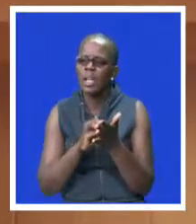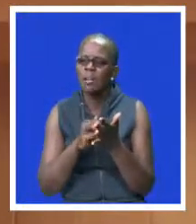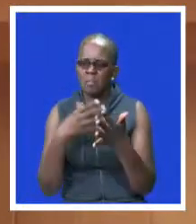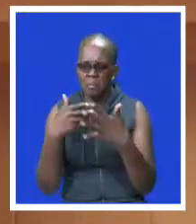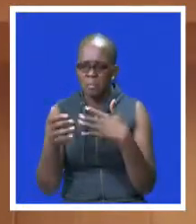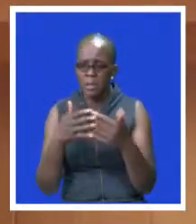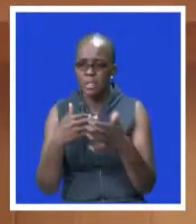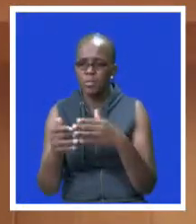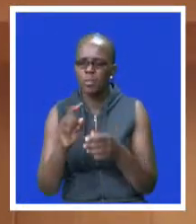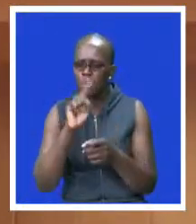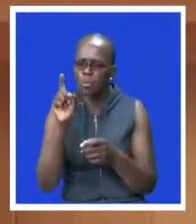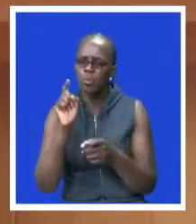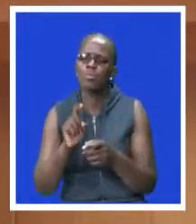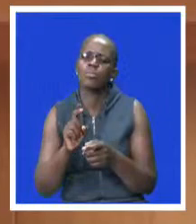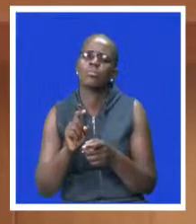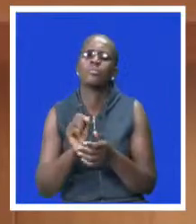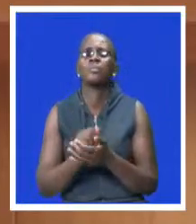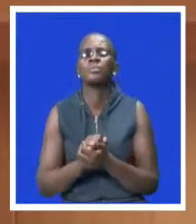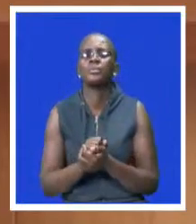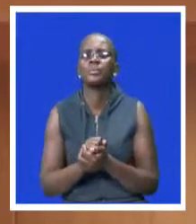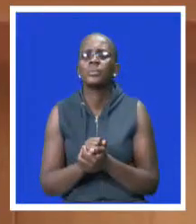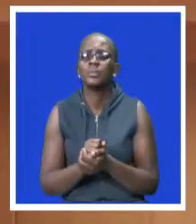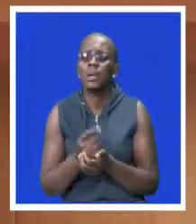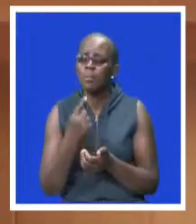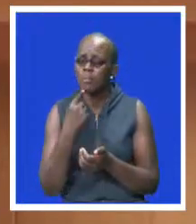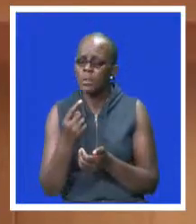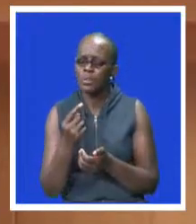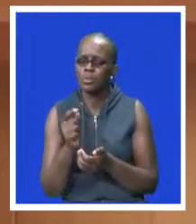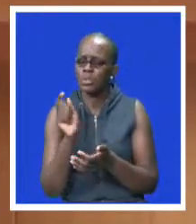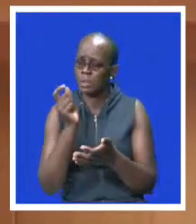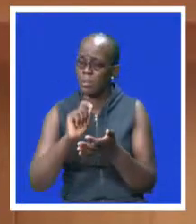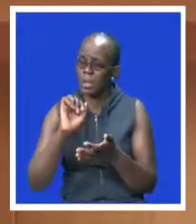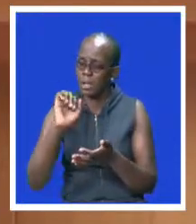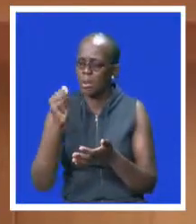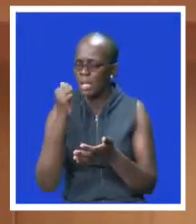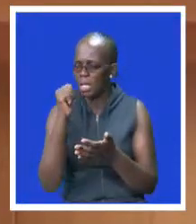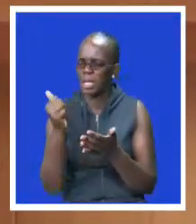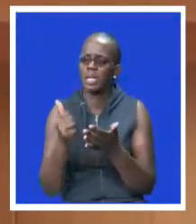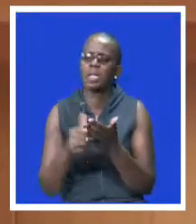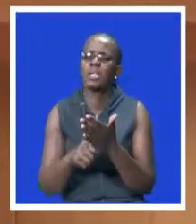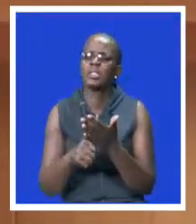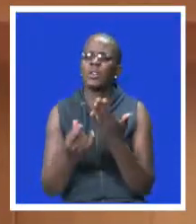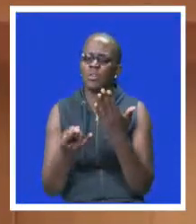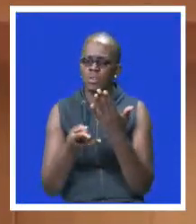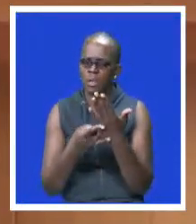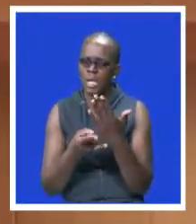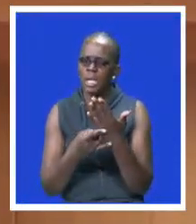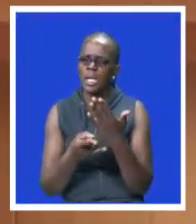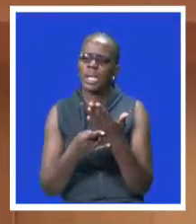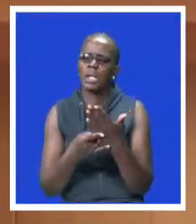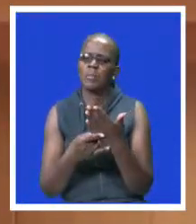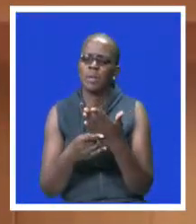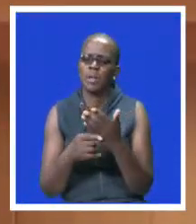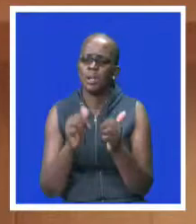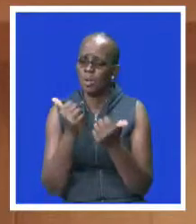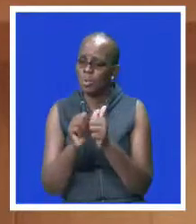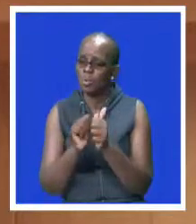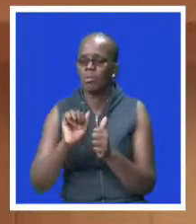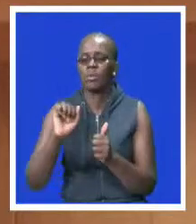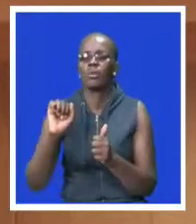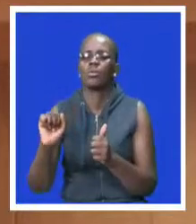letter of motivation to him or her. And him or her, we have had that synopsis or that background